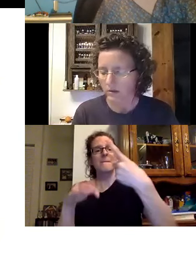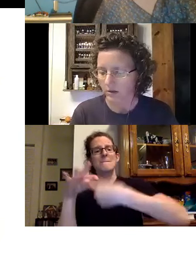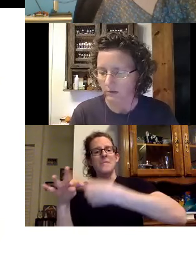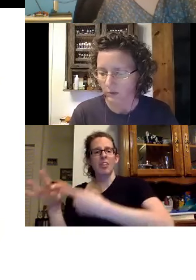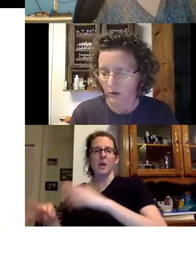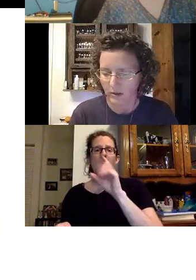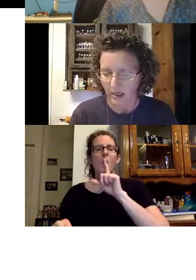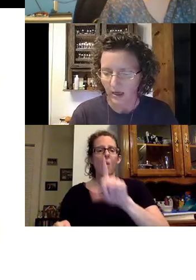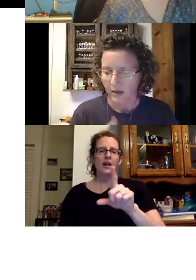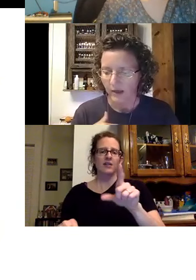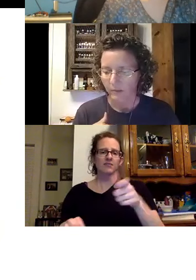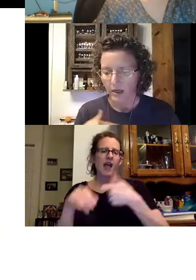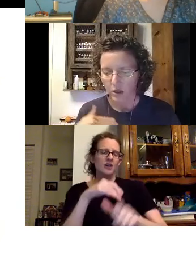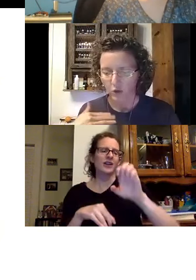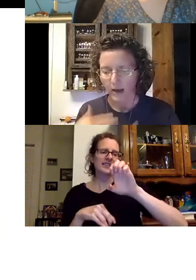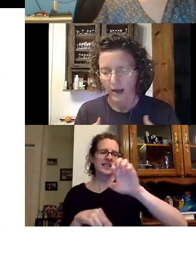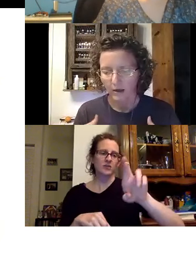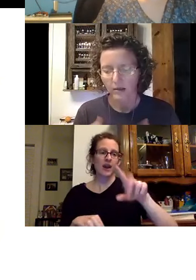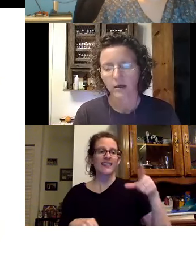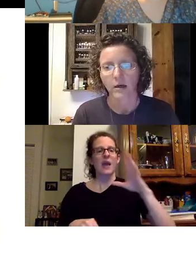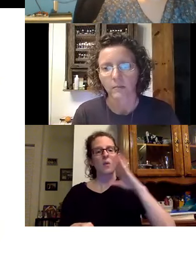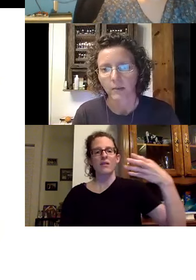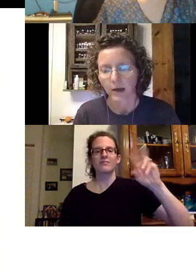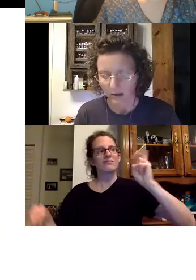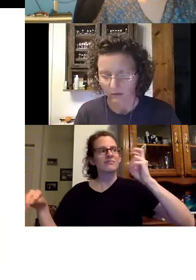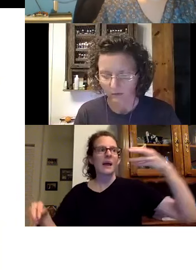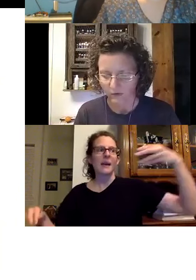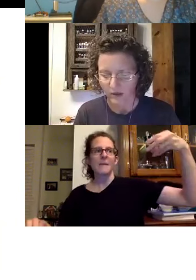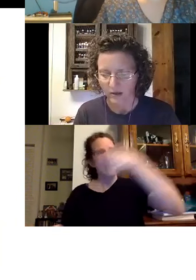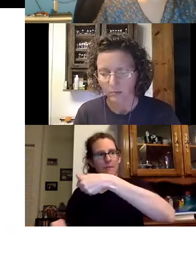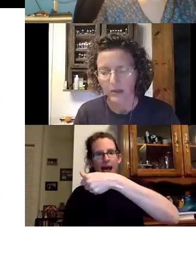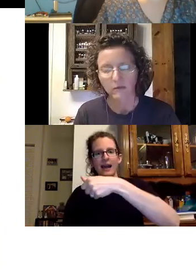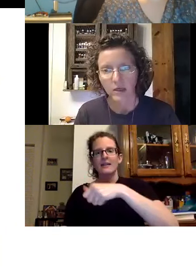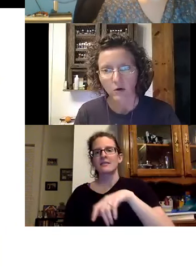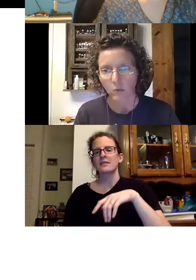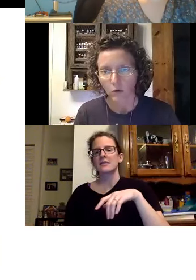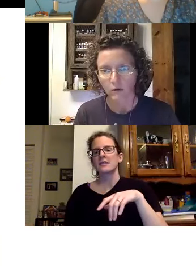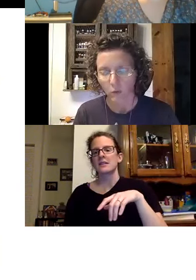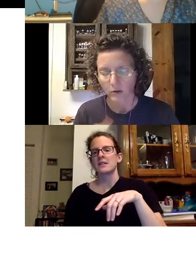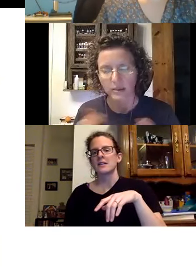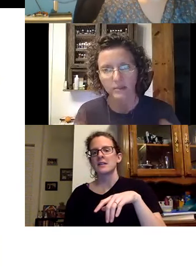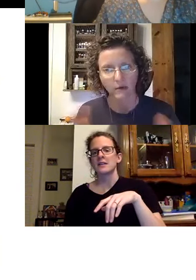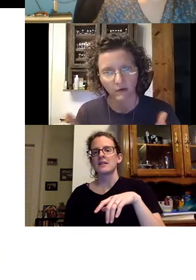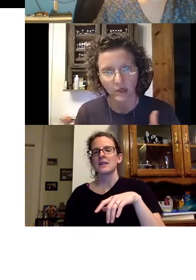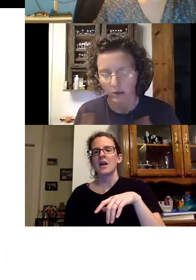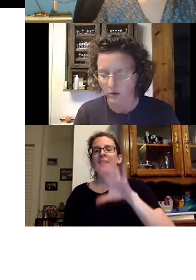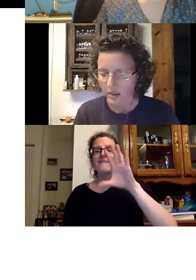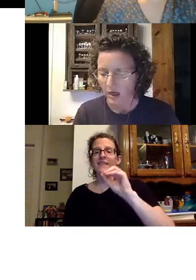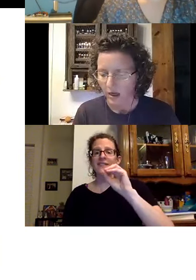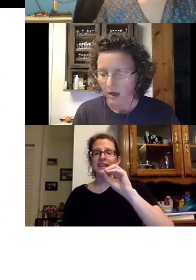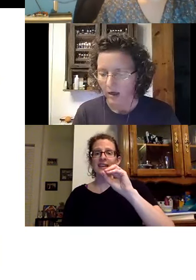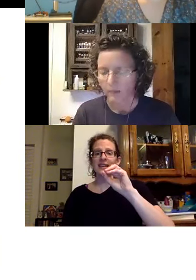under Essential Rewards, they pay you back by buying 50 PV or more of oils. That's about